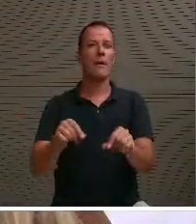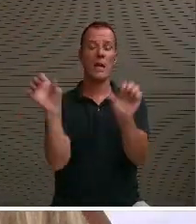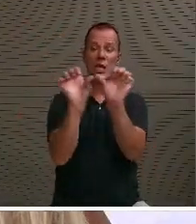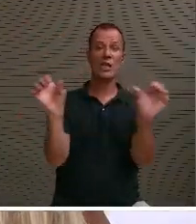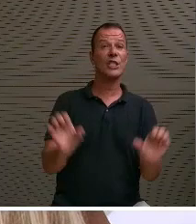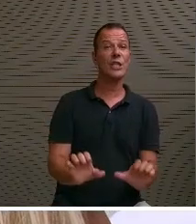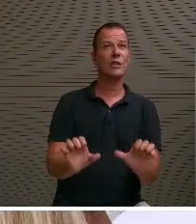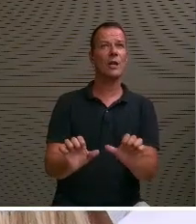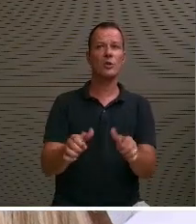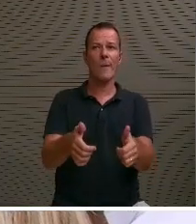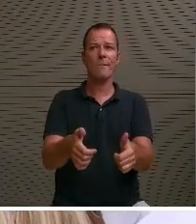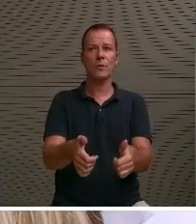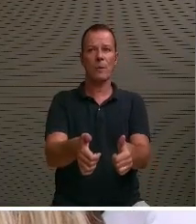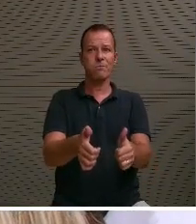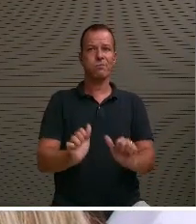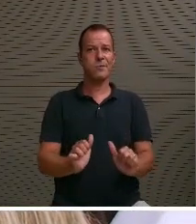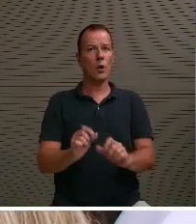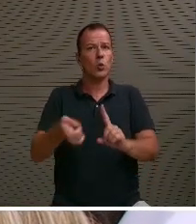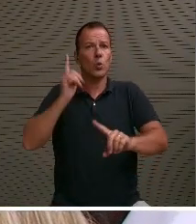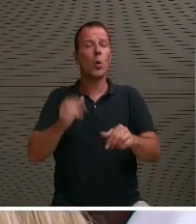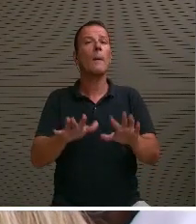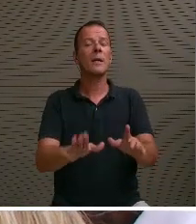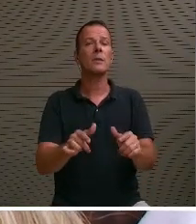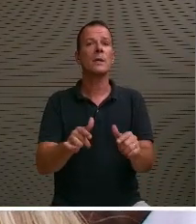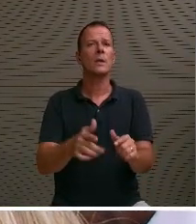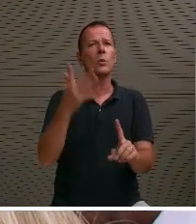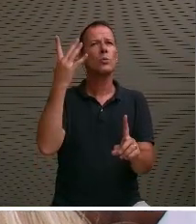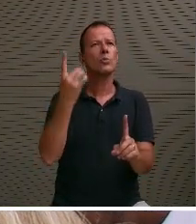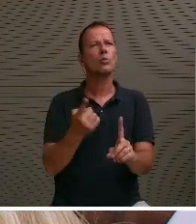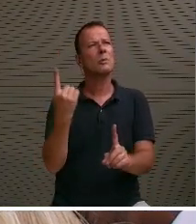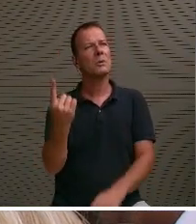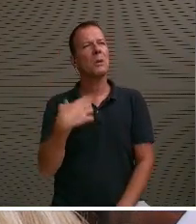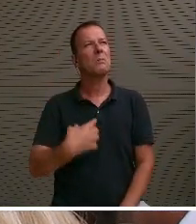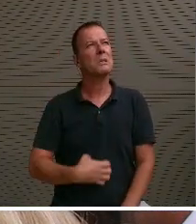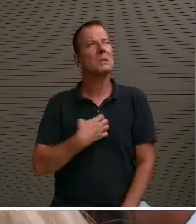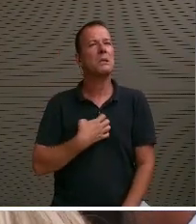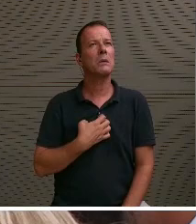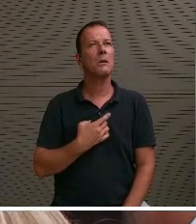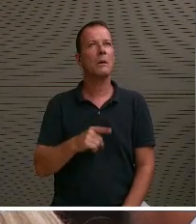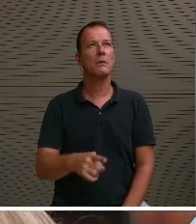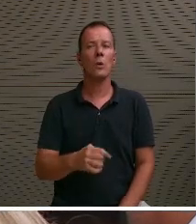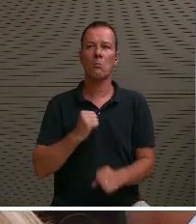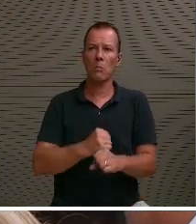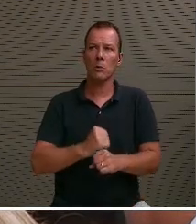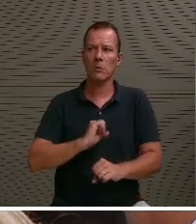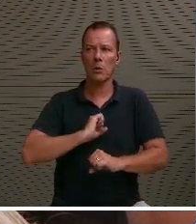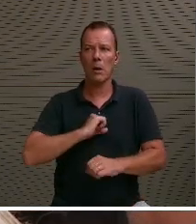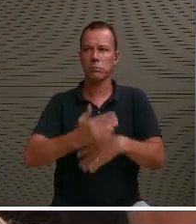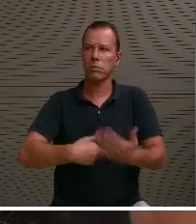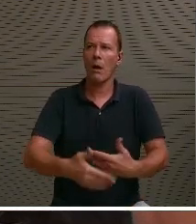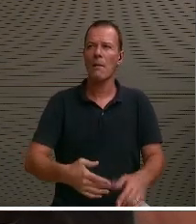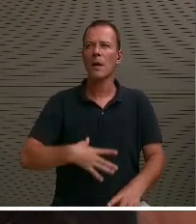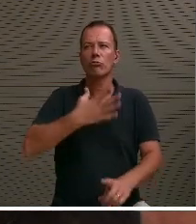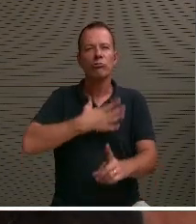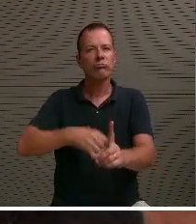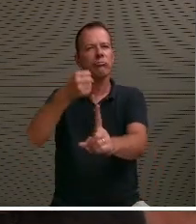day I was fulfilling my duties, but I felt I was just one more in the office. I've always liked challenges. If